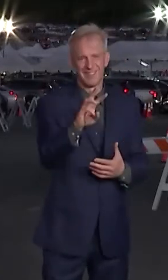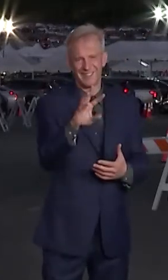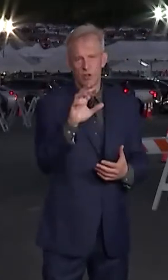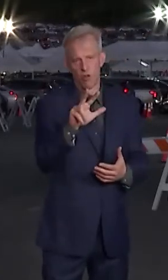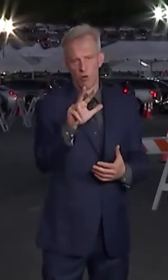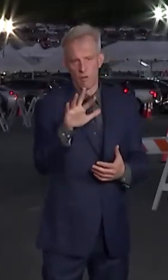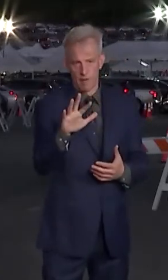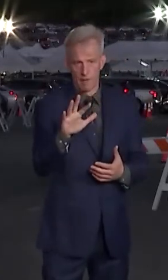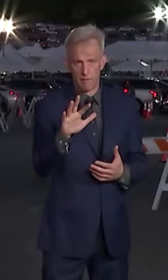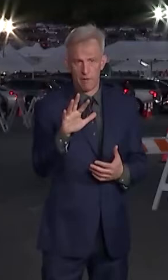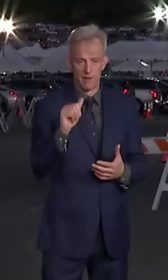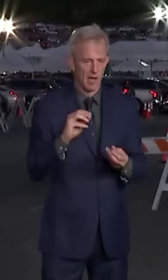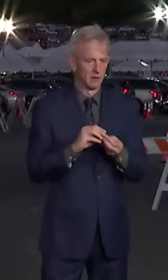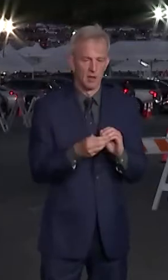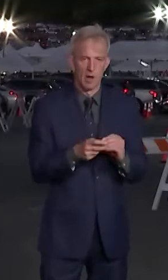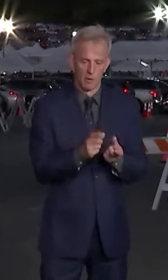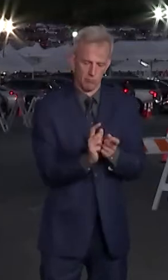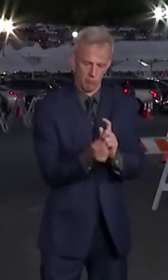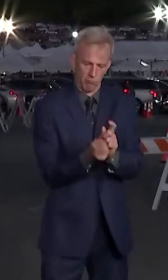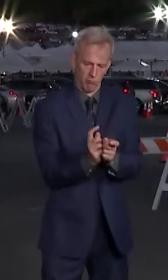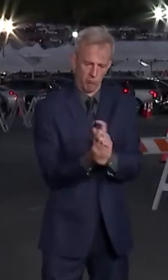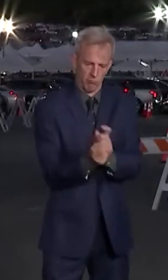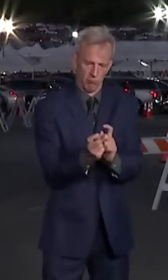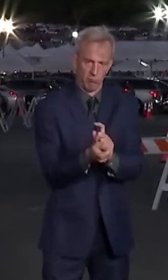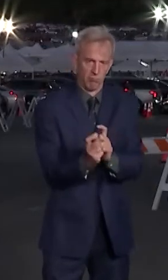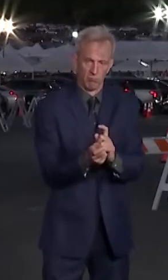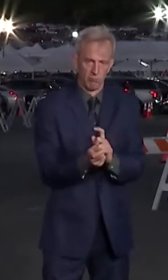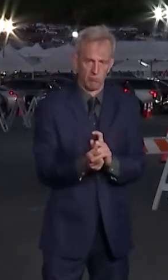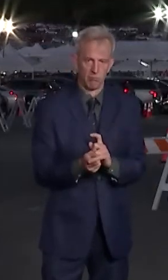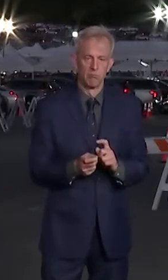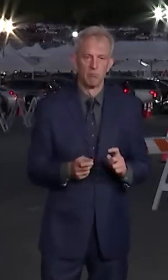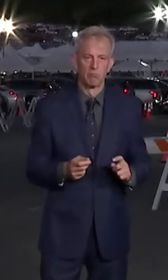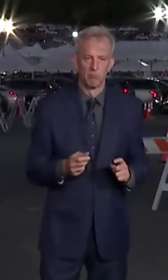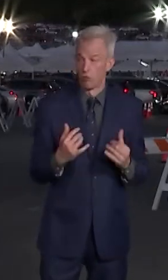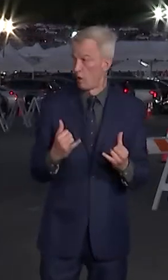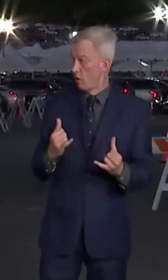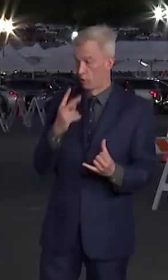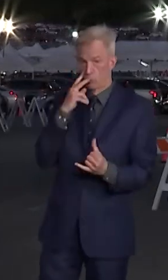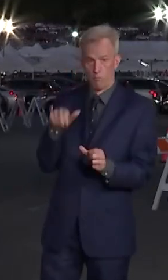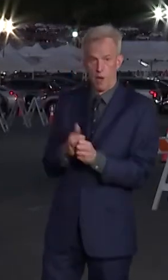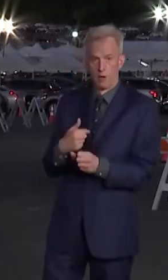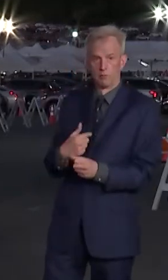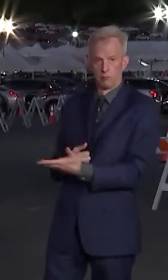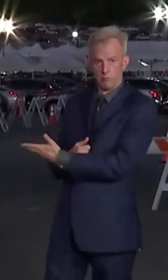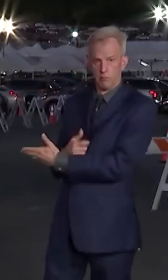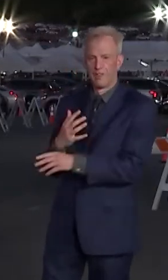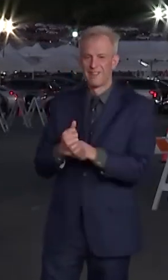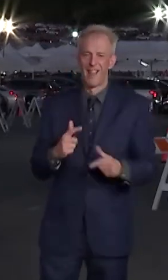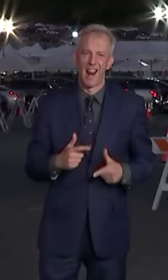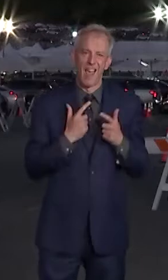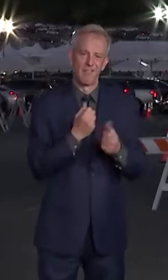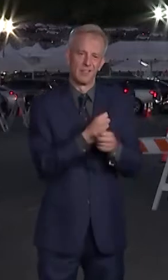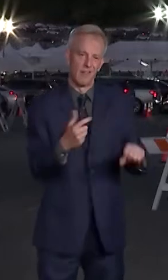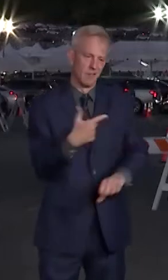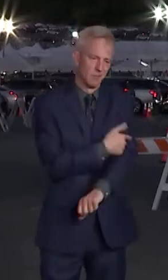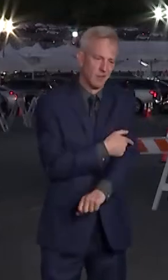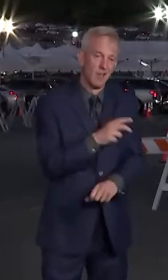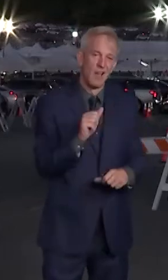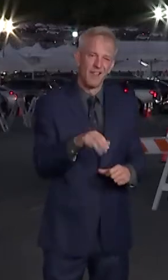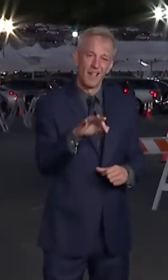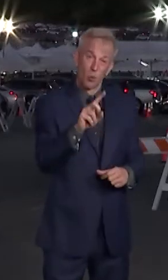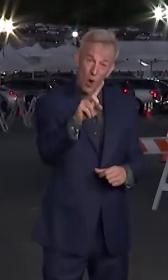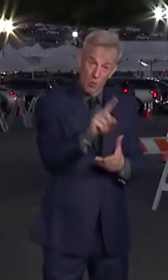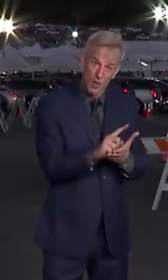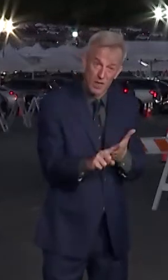46,635, a number that's literally changing every second behind me, to get life-saving vaccinations. That's a 90% increase in a single